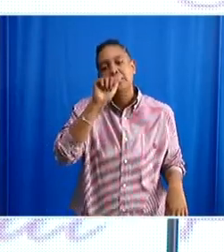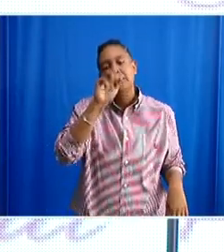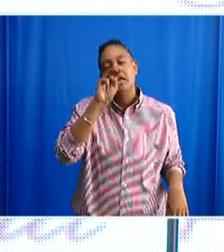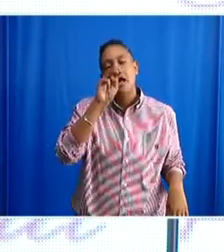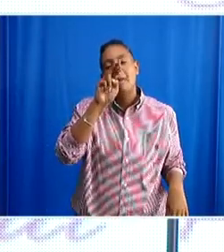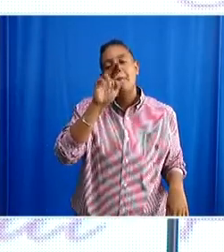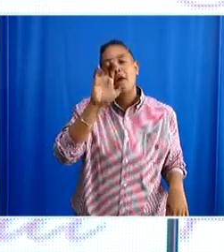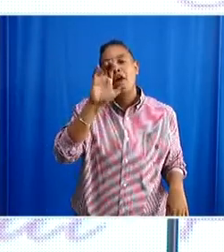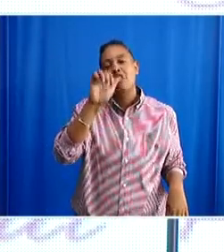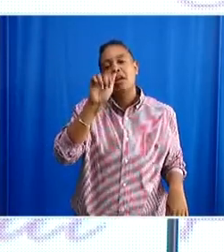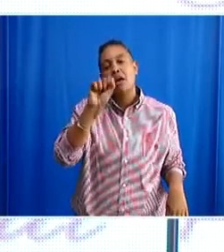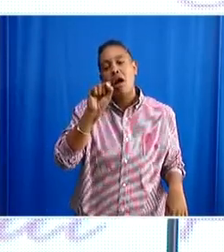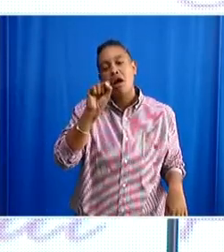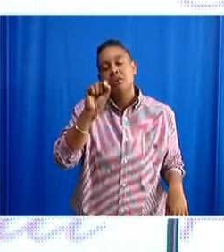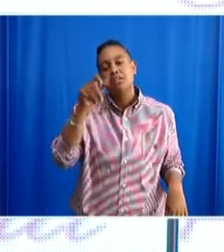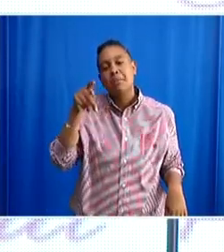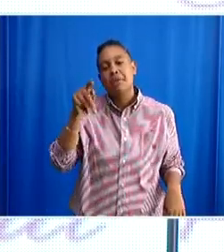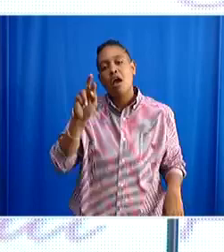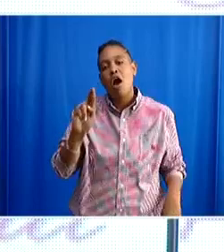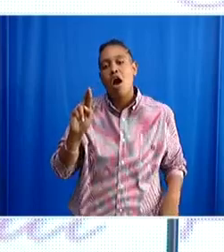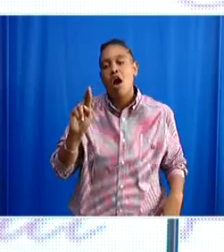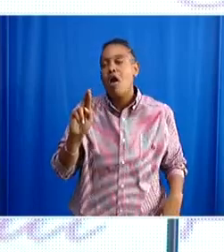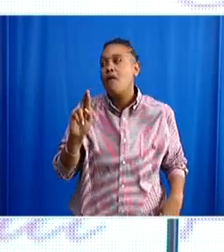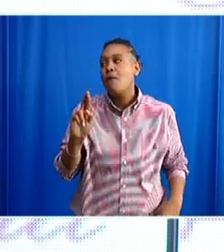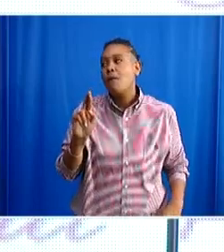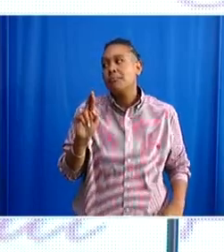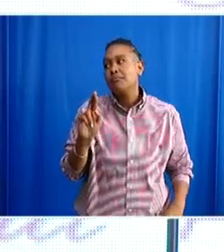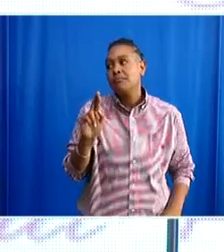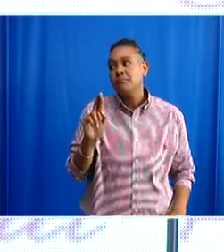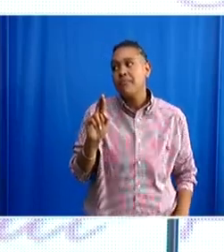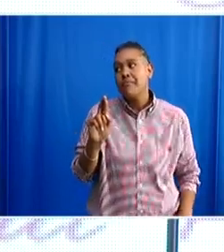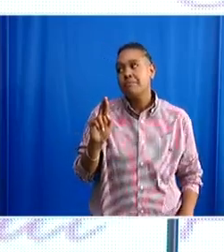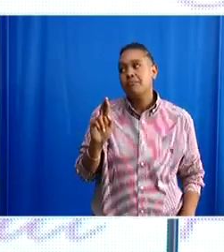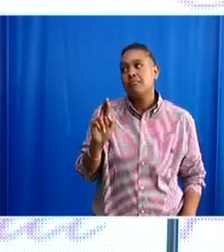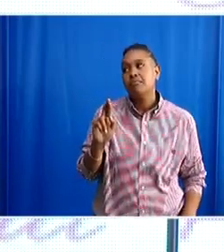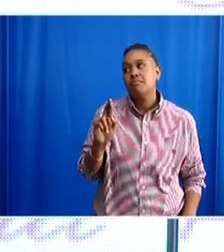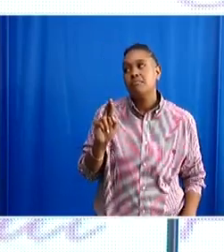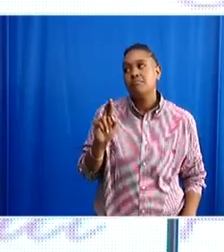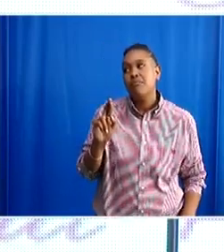Delta.org/Americas, PR, that's Papa Romeo,